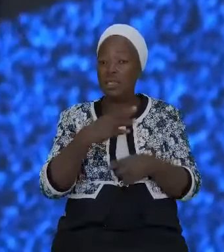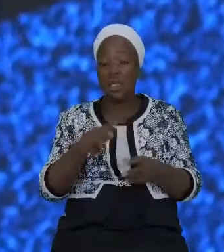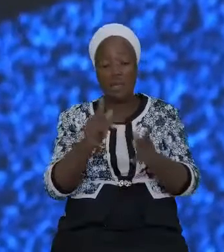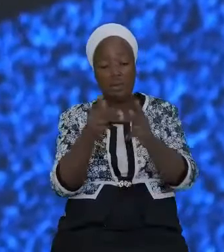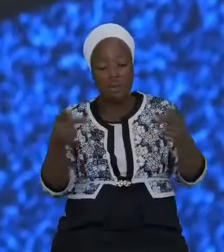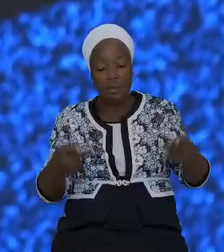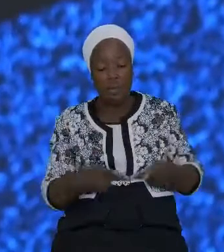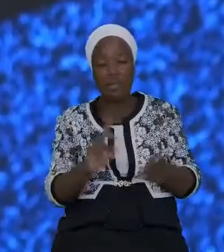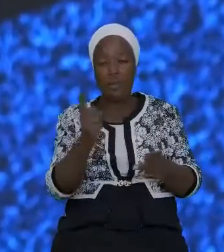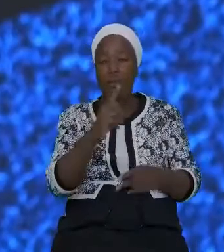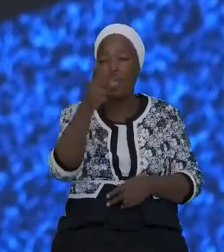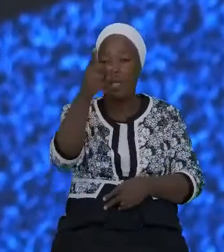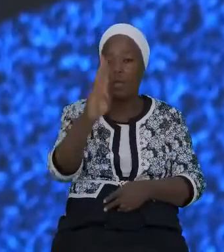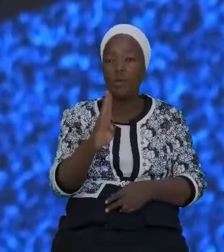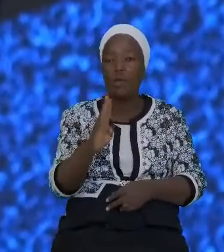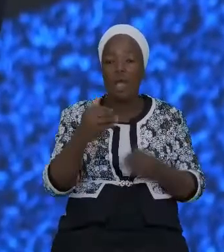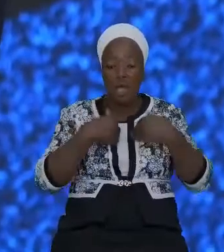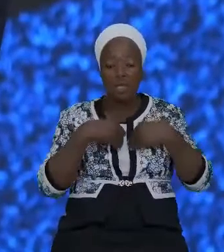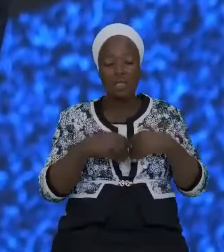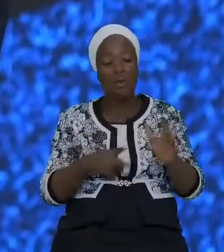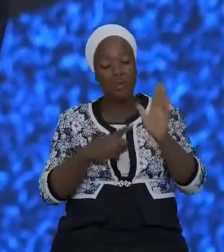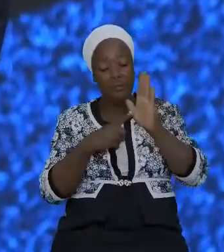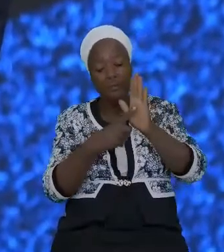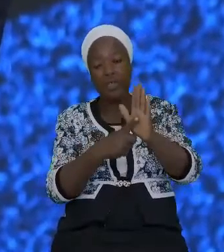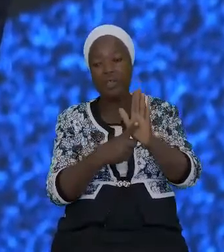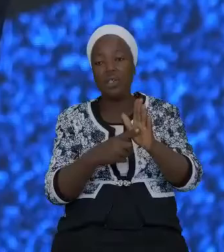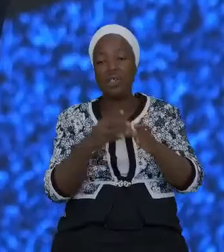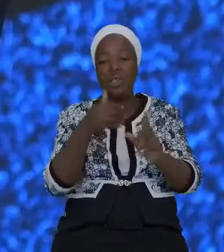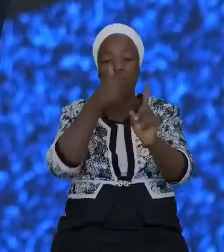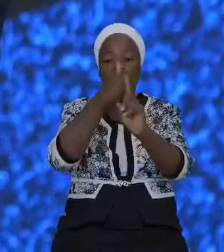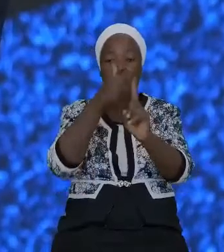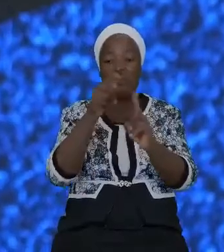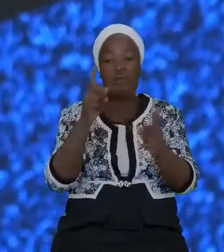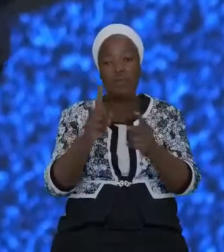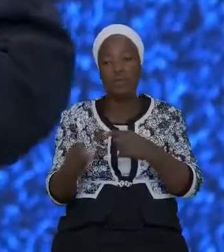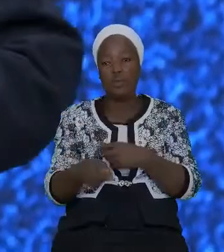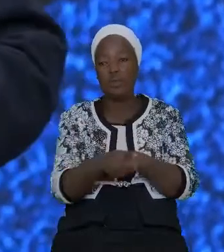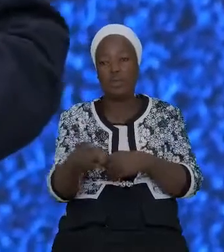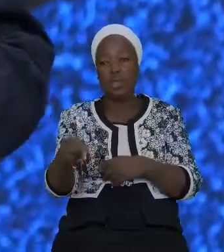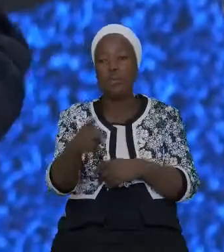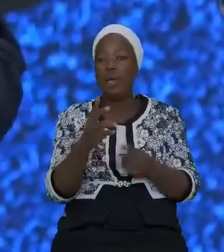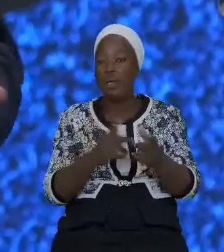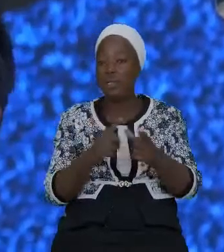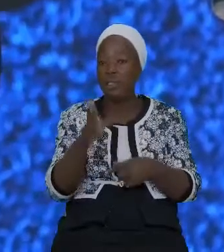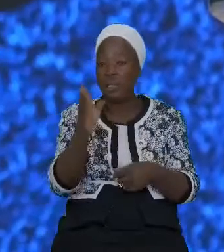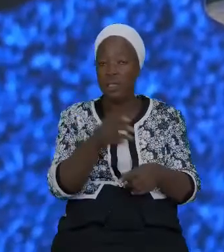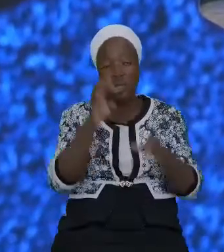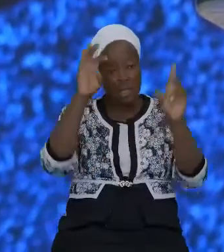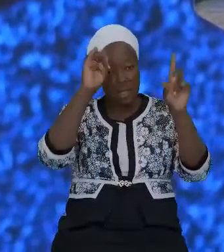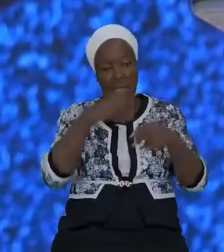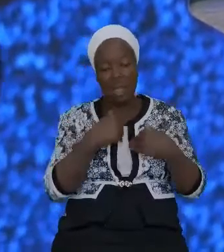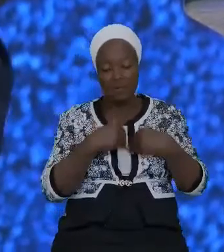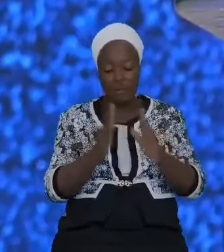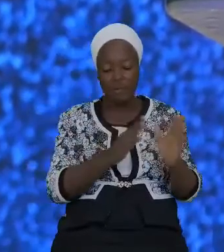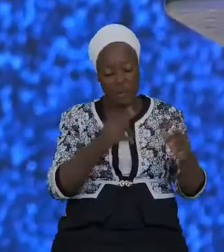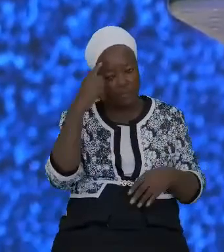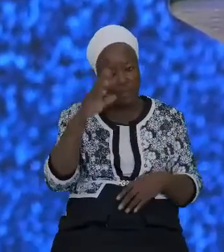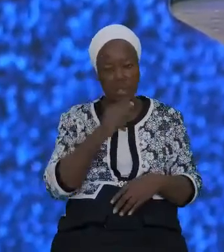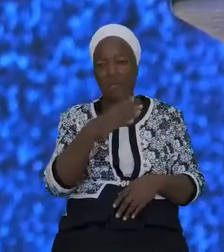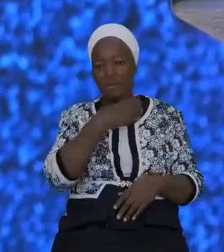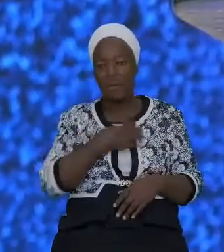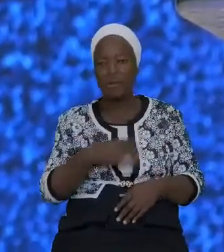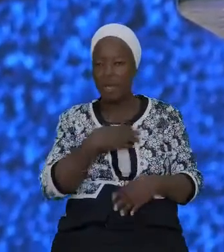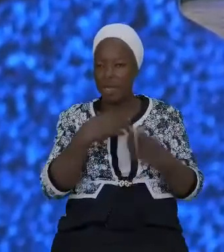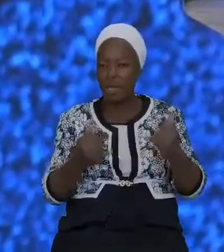where God had revealed himself unto them. And they had prepared for the famine. And now there